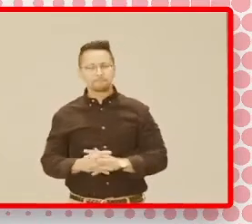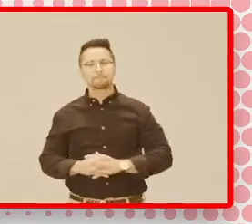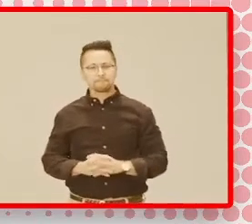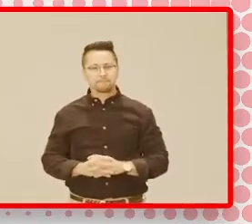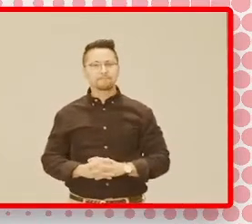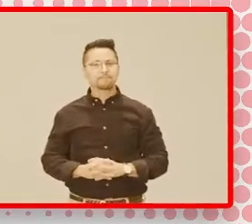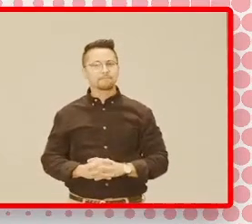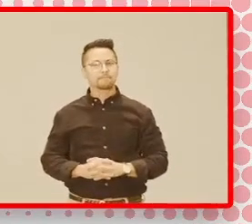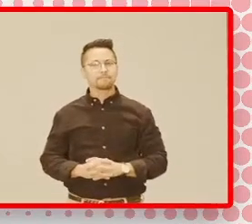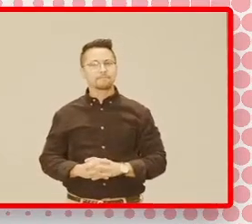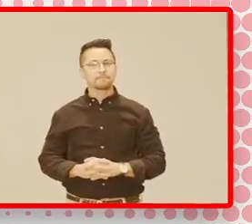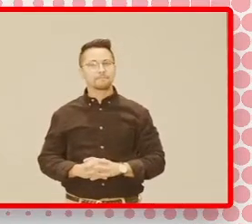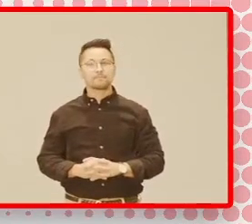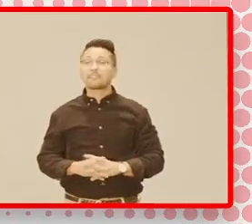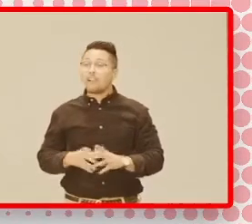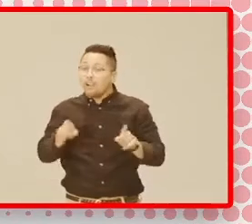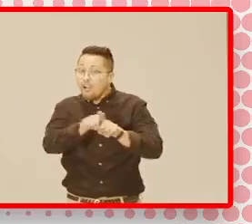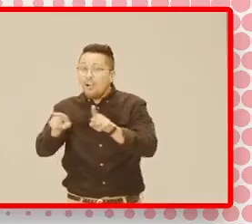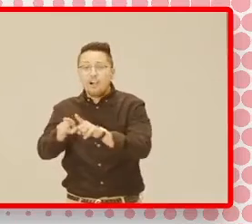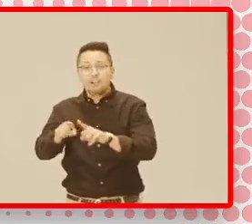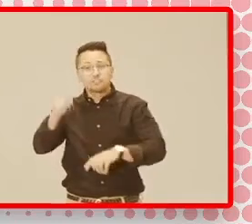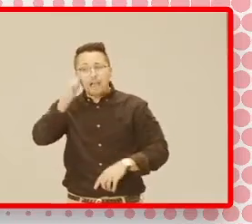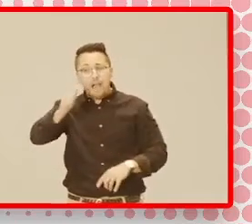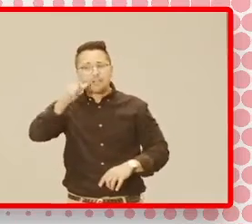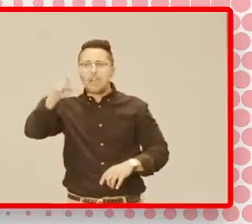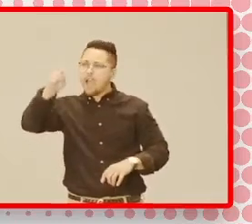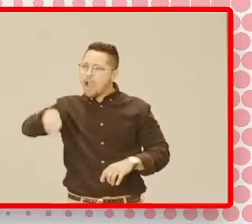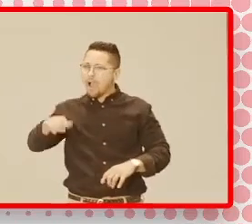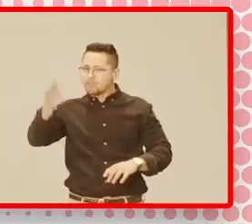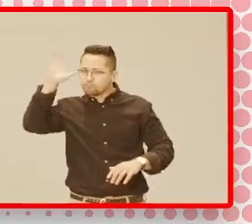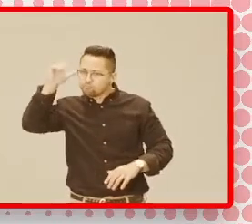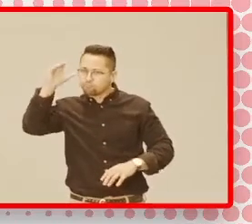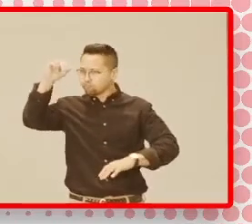Y'all need to get 1% Bachelor every day.